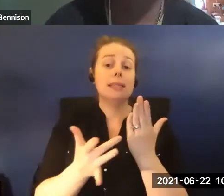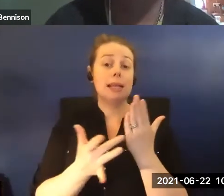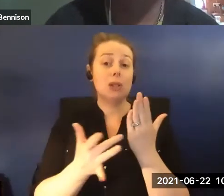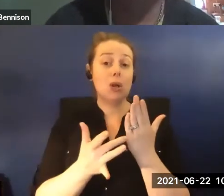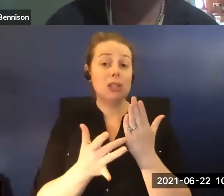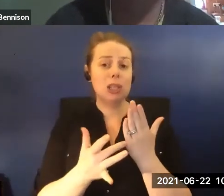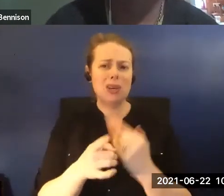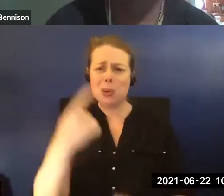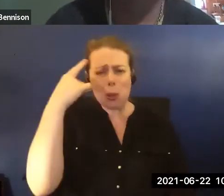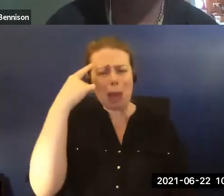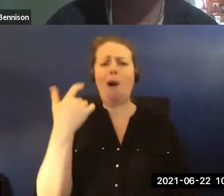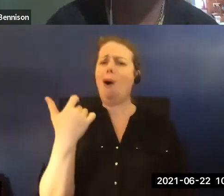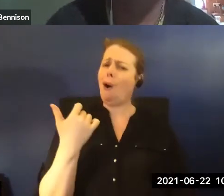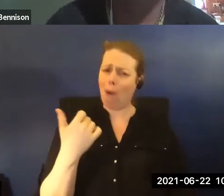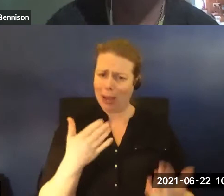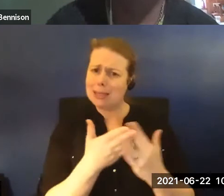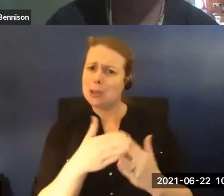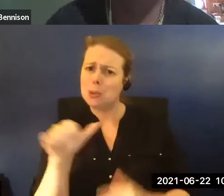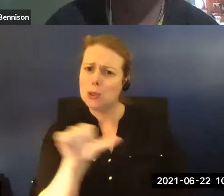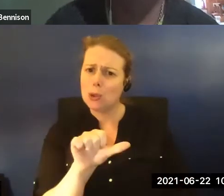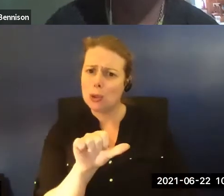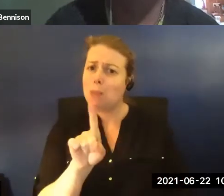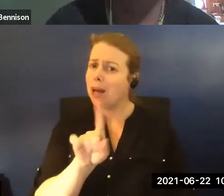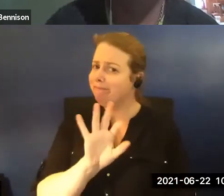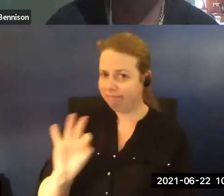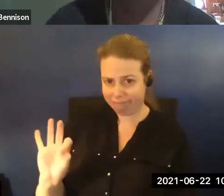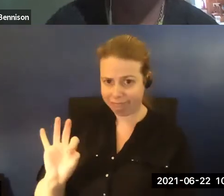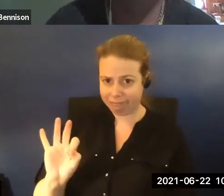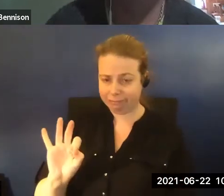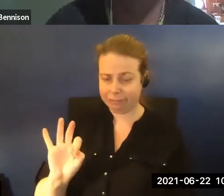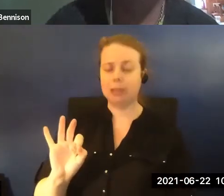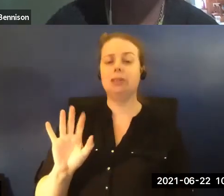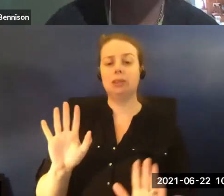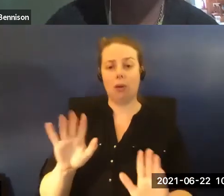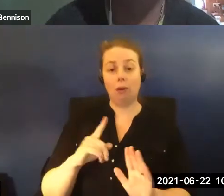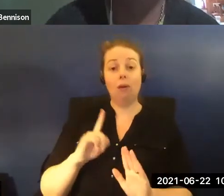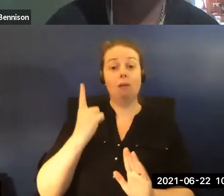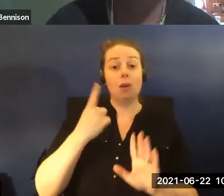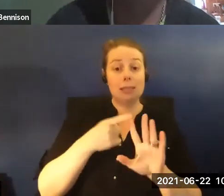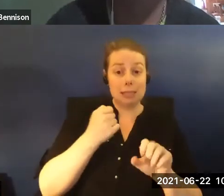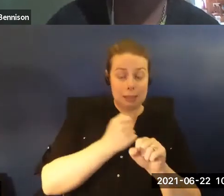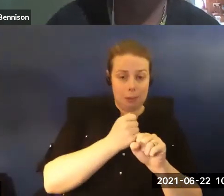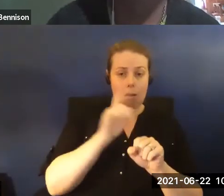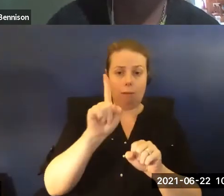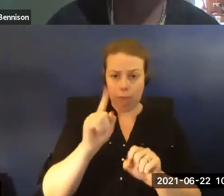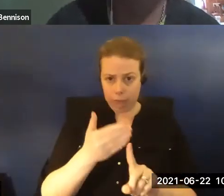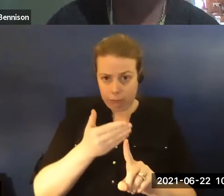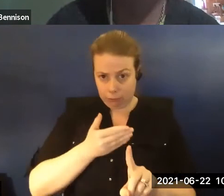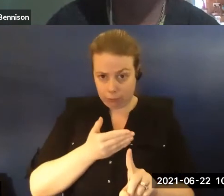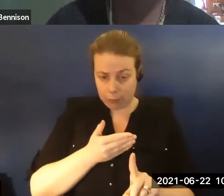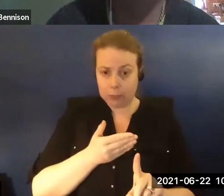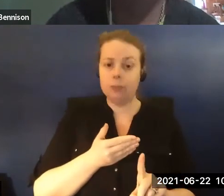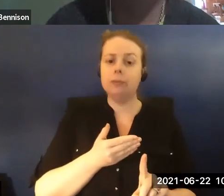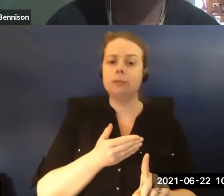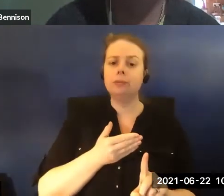you think would be accessible that's not. So let's use the first example. And before I go into the examples, there is a big